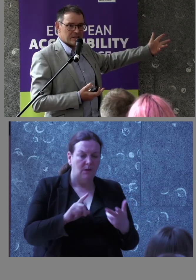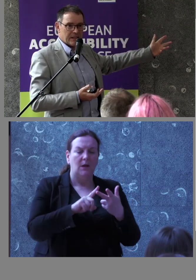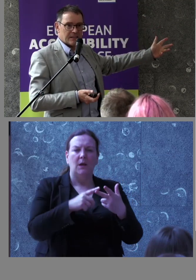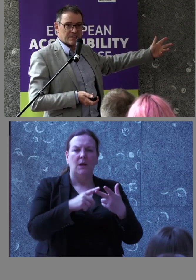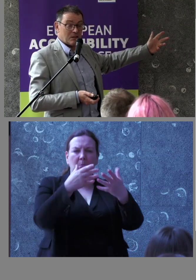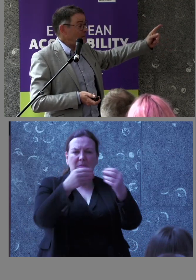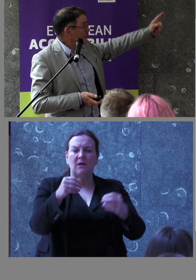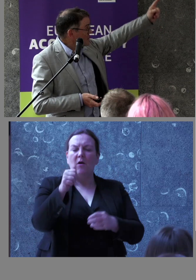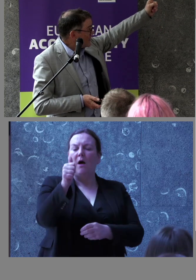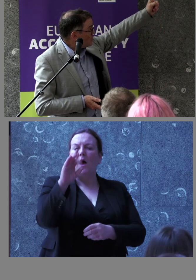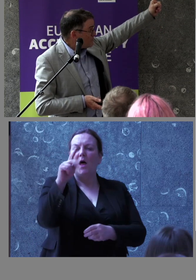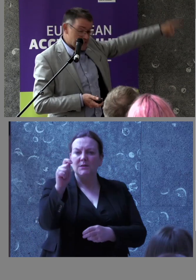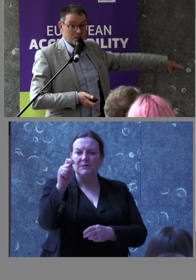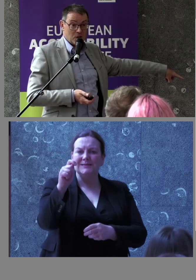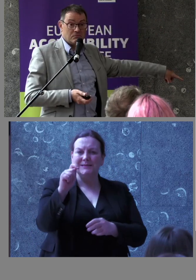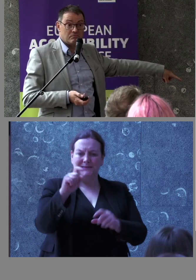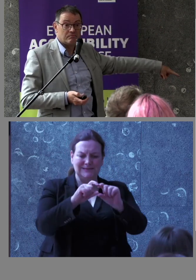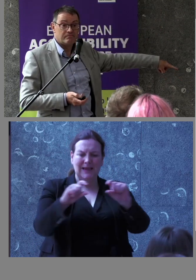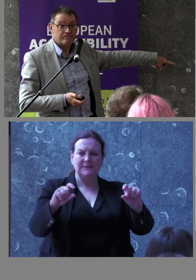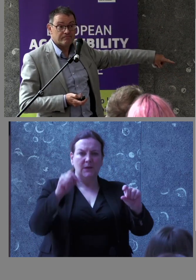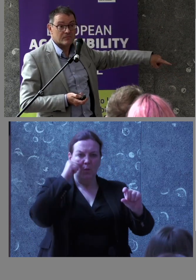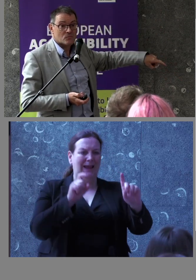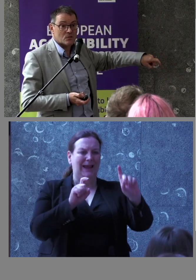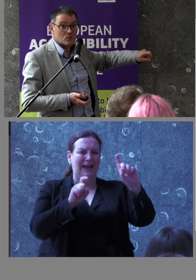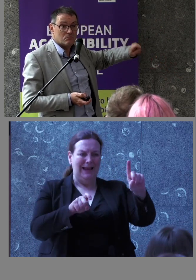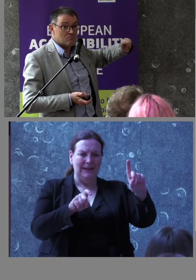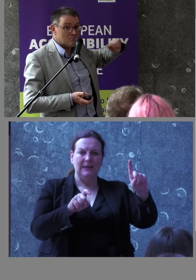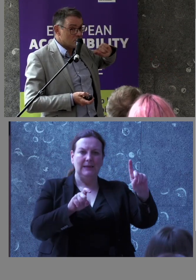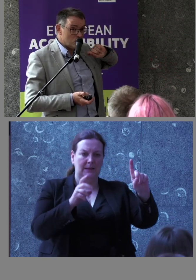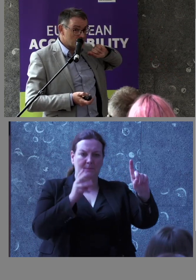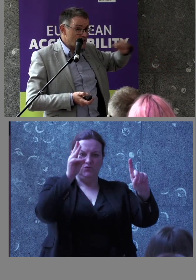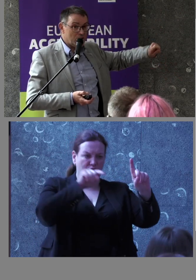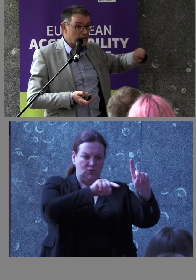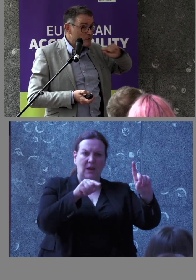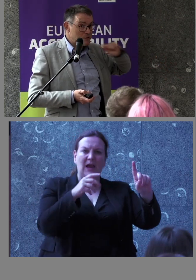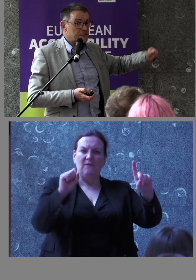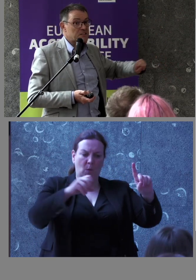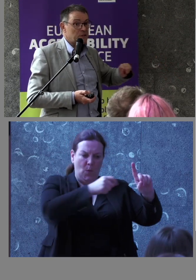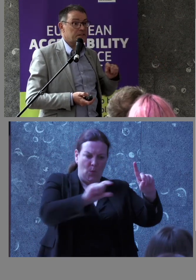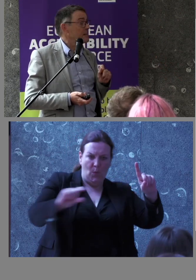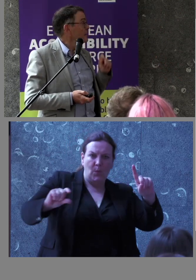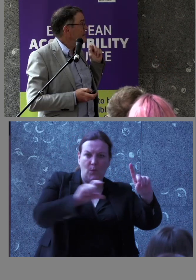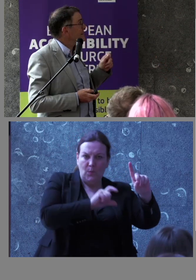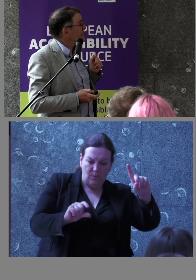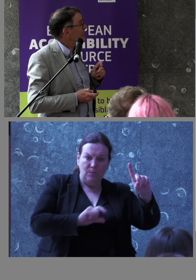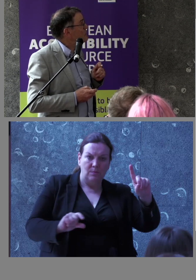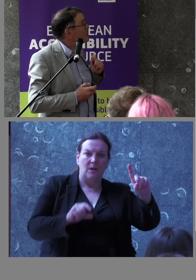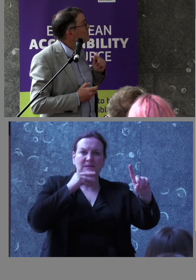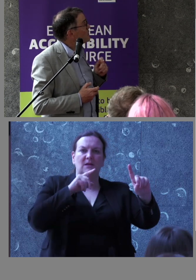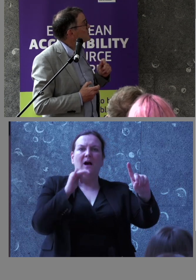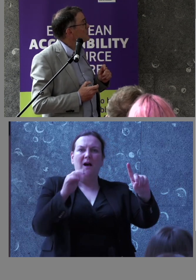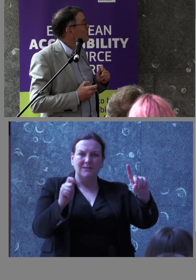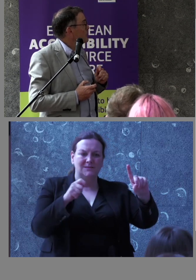And you can see there were various critical issues identified, and 222 of them. A lot of them kind of were repeats,